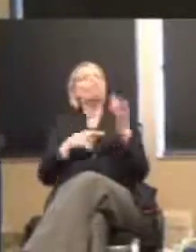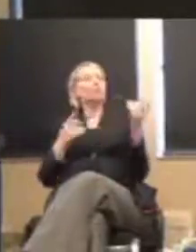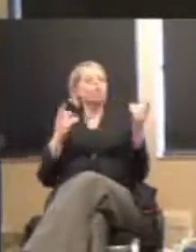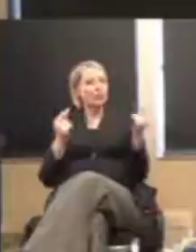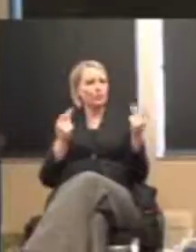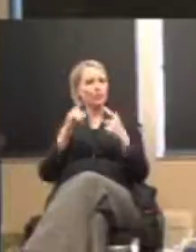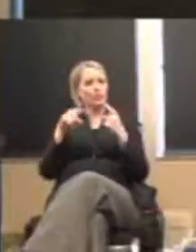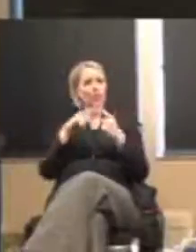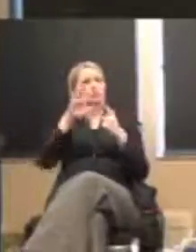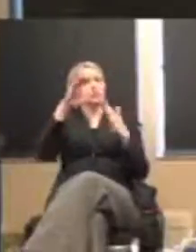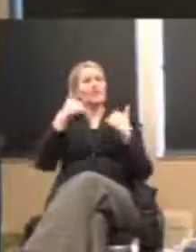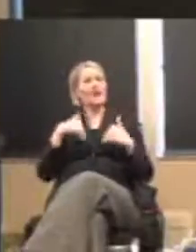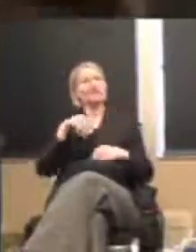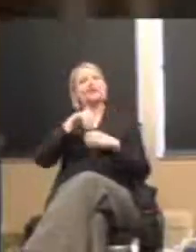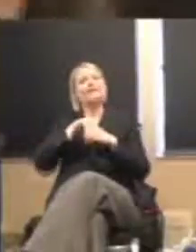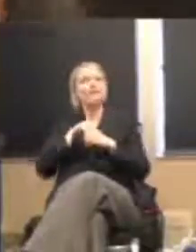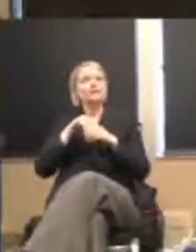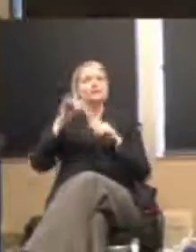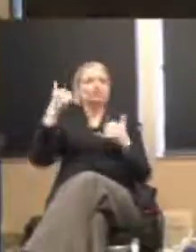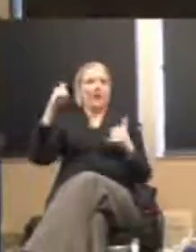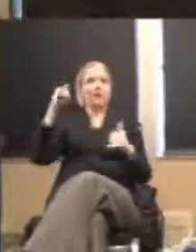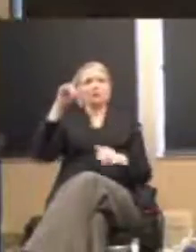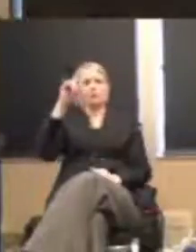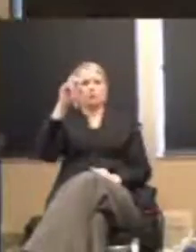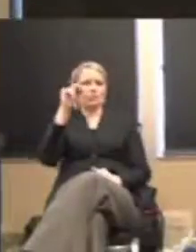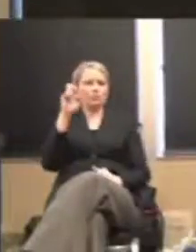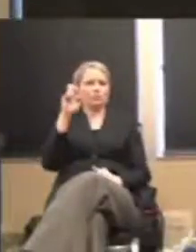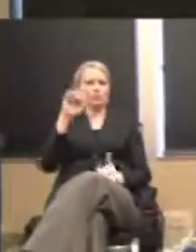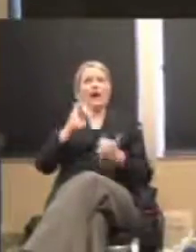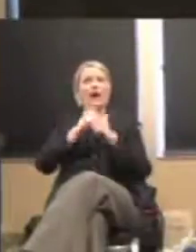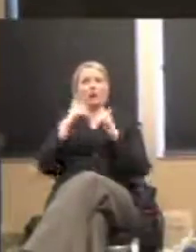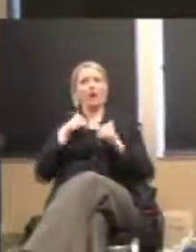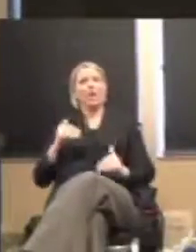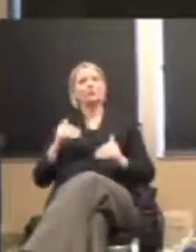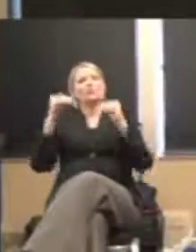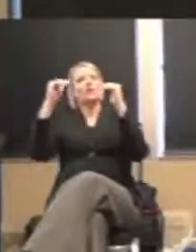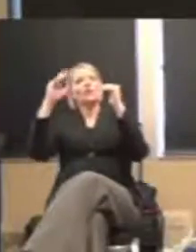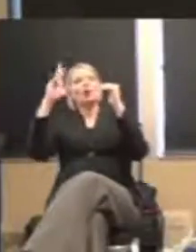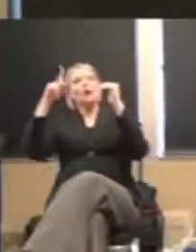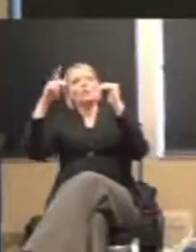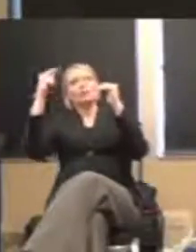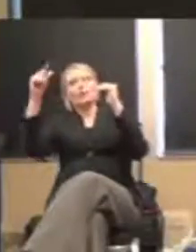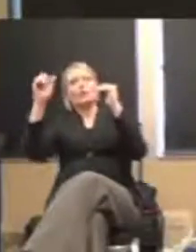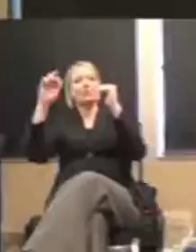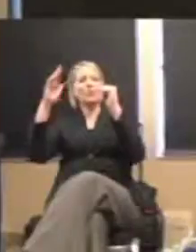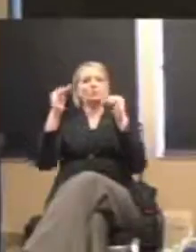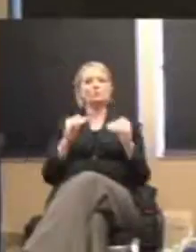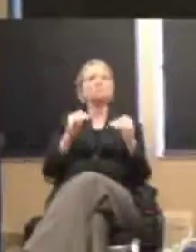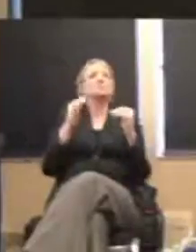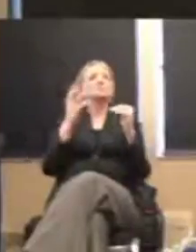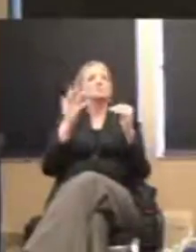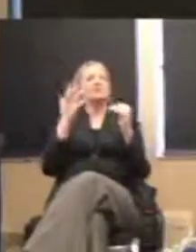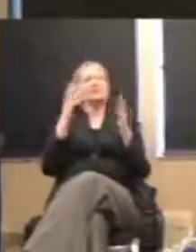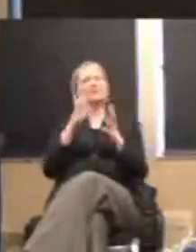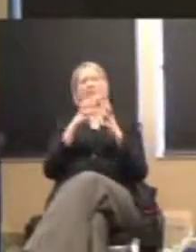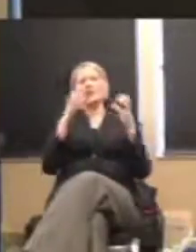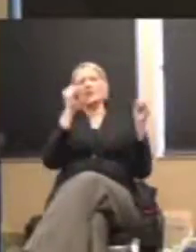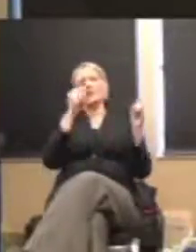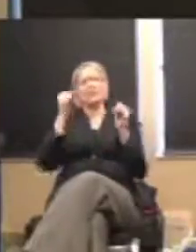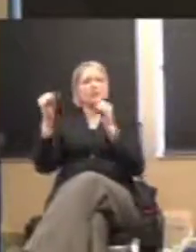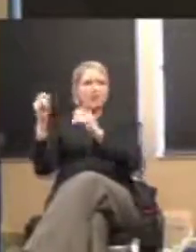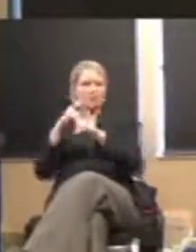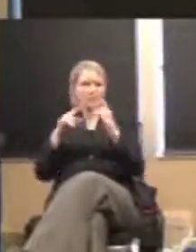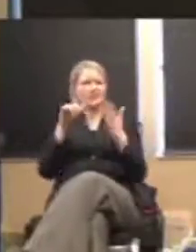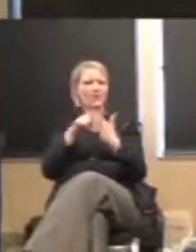in a yellow zone. What can you do to bring it up to a green, or how can you regulate it? And it's very individualized, but it's a